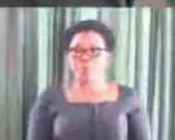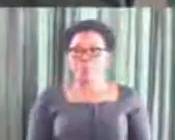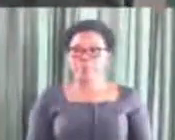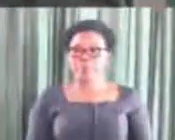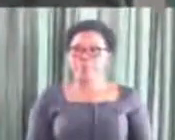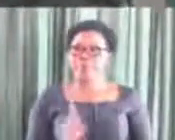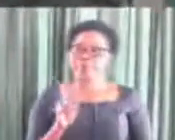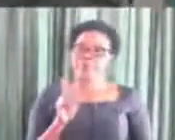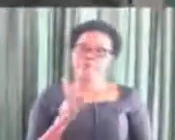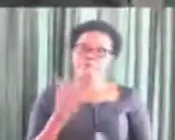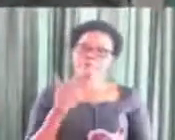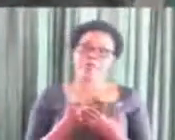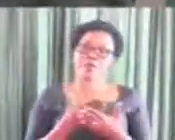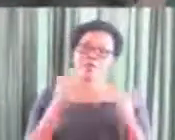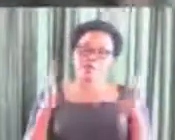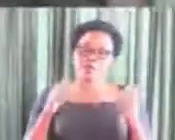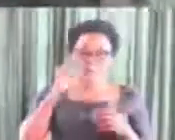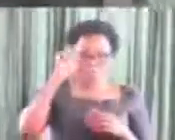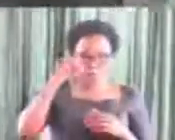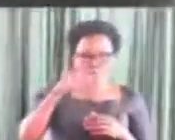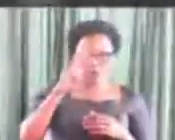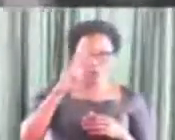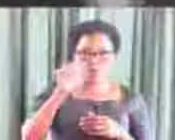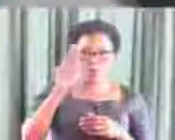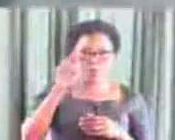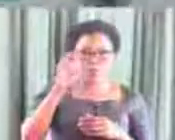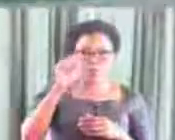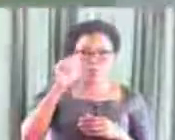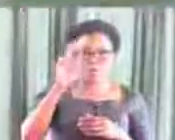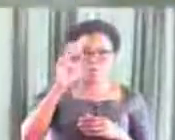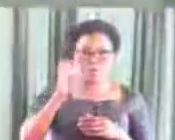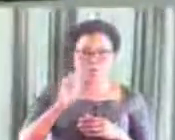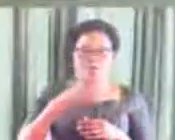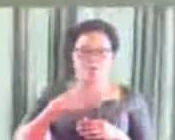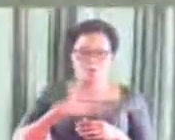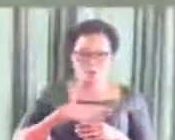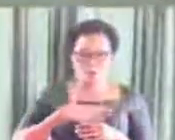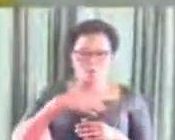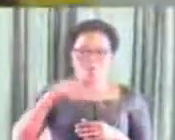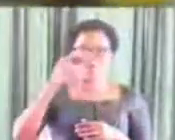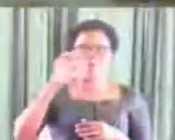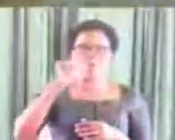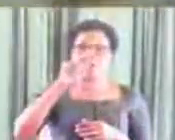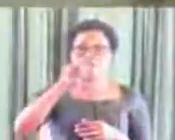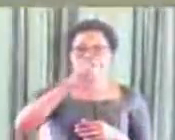Thank you very much, Judge Wasame. Honorable Judge Majaja, you can go ahead.